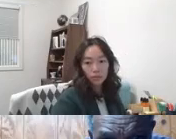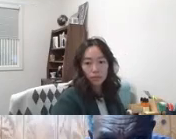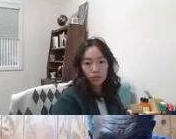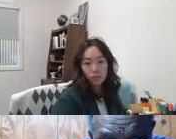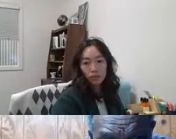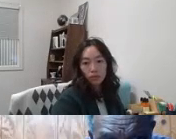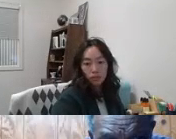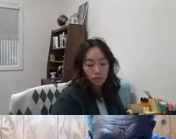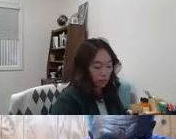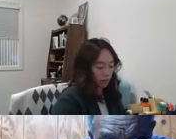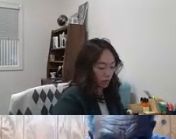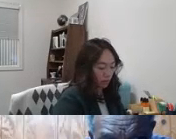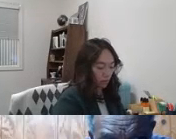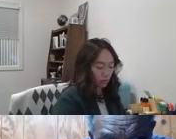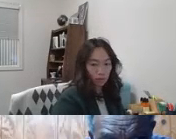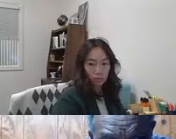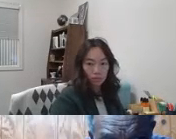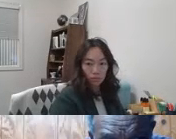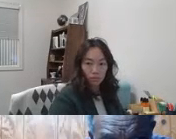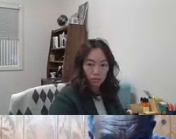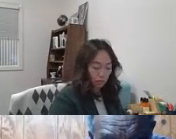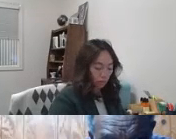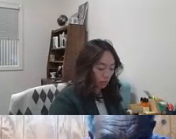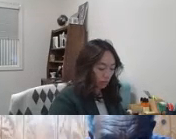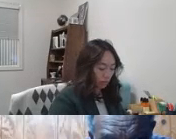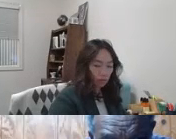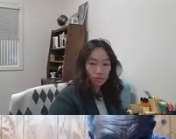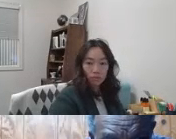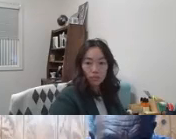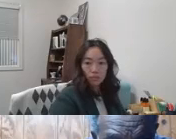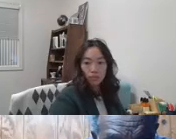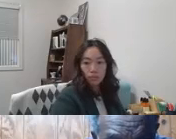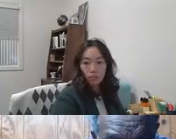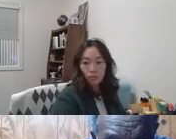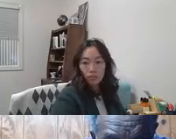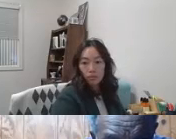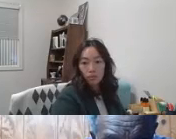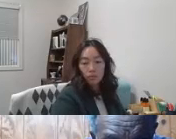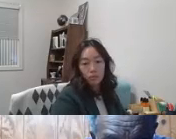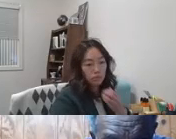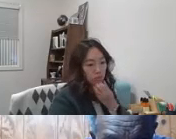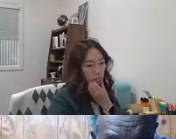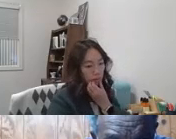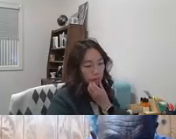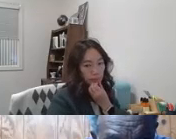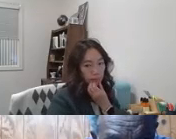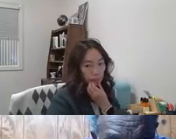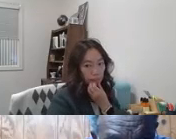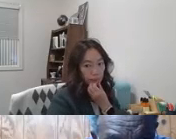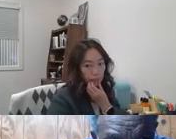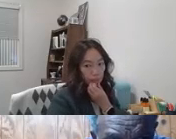vehicles. And I would just like to, it goes before the city council on December